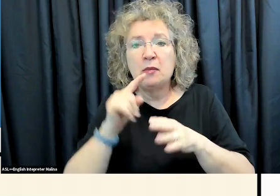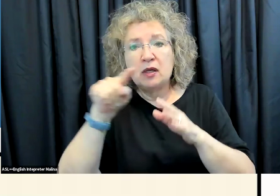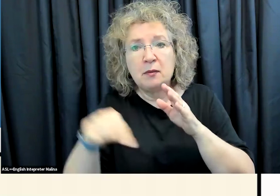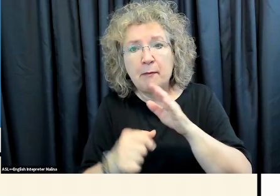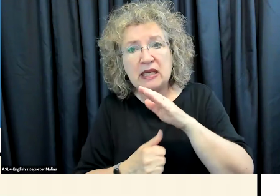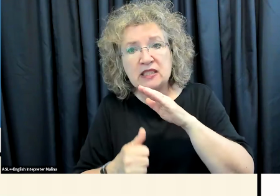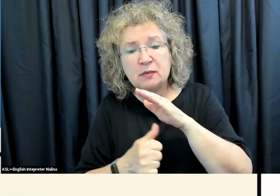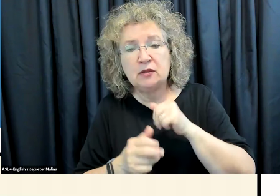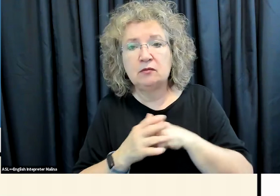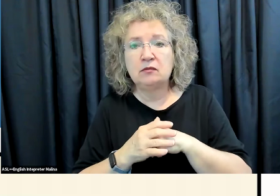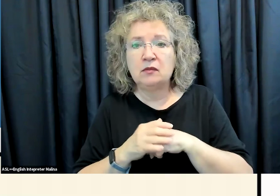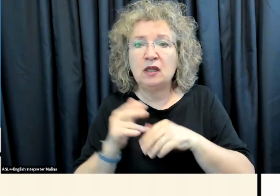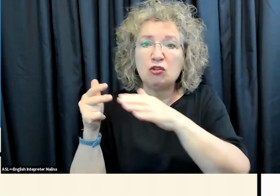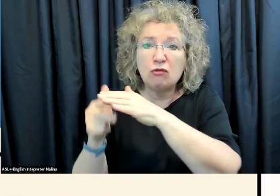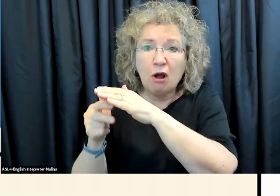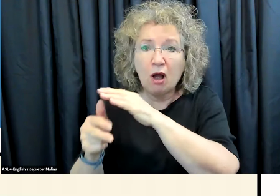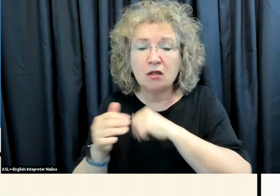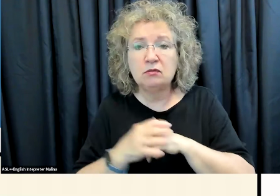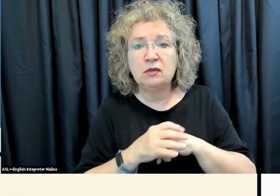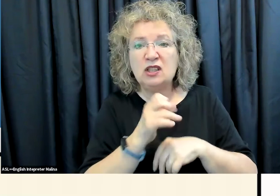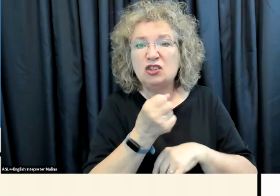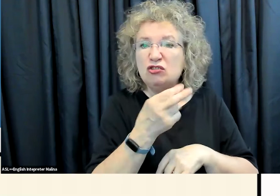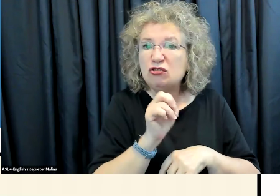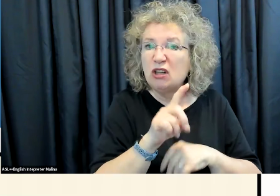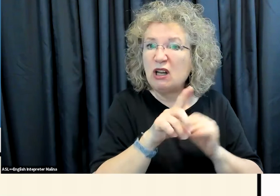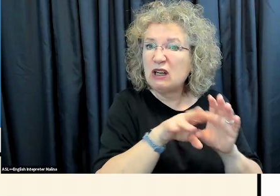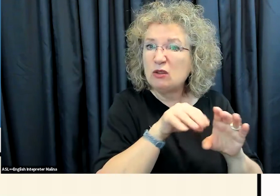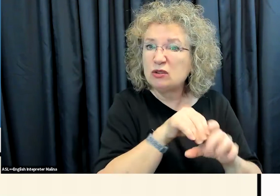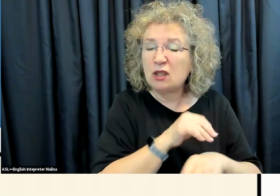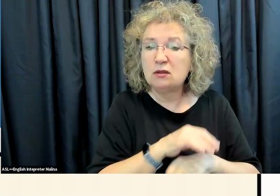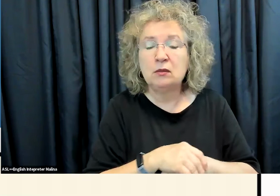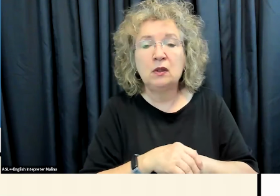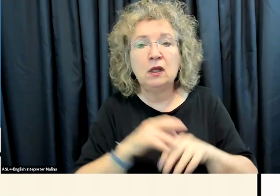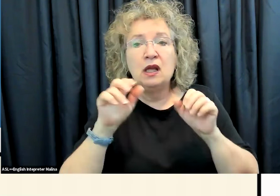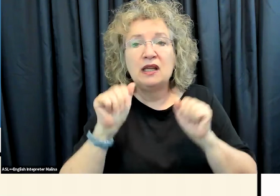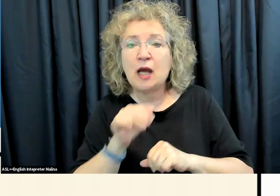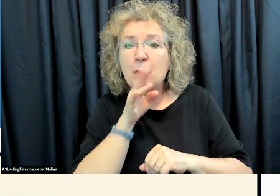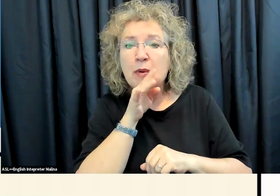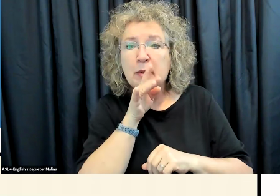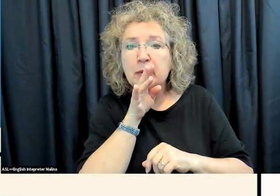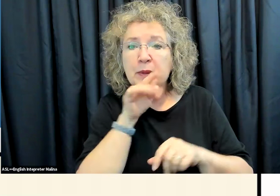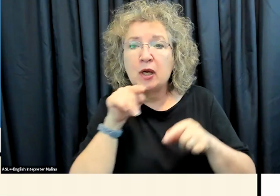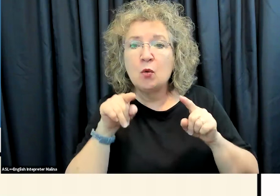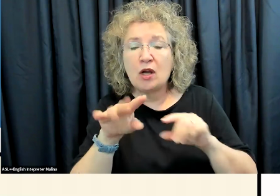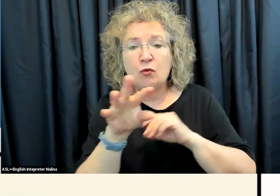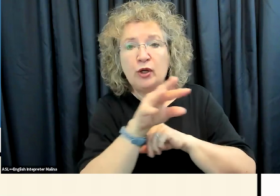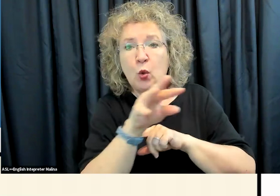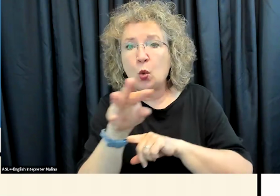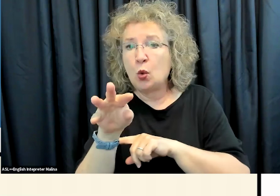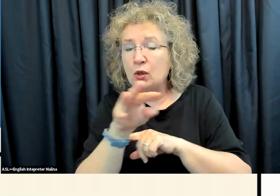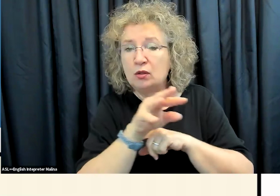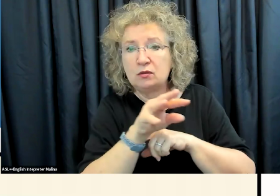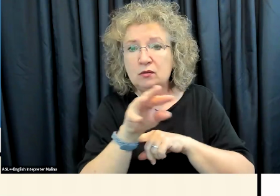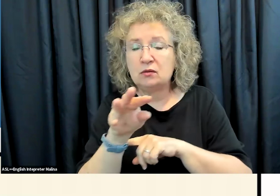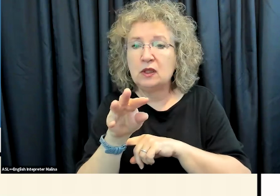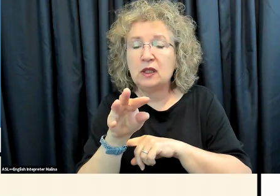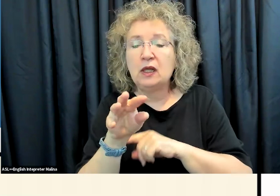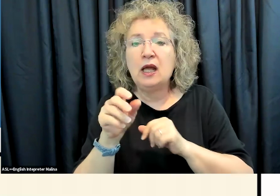garage, and you might even narrate as you record to identify the objects